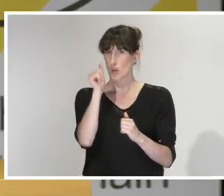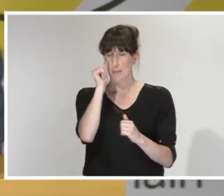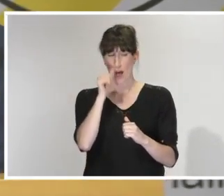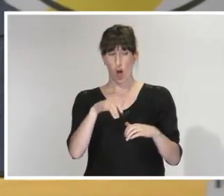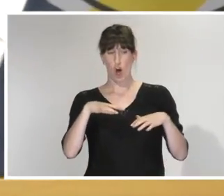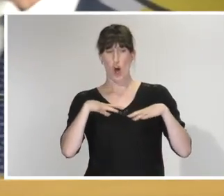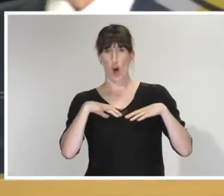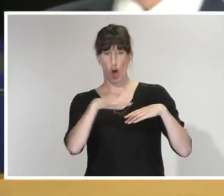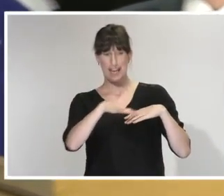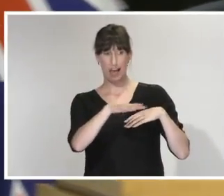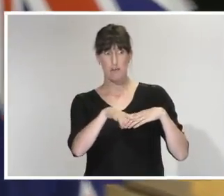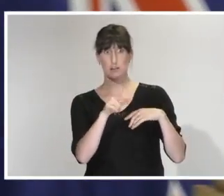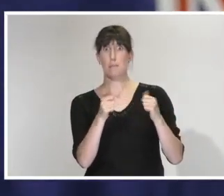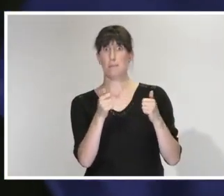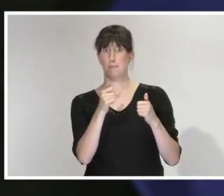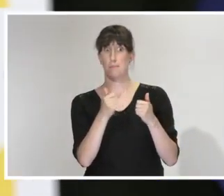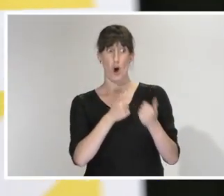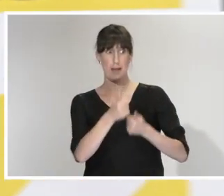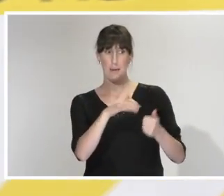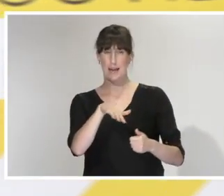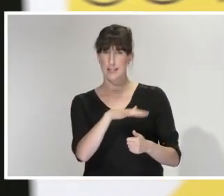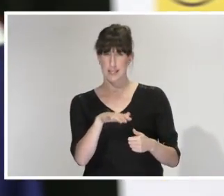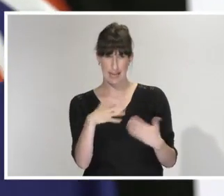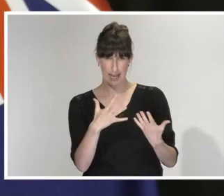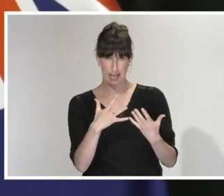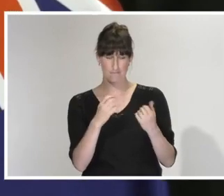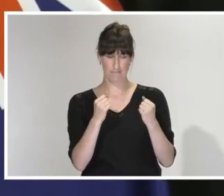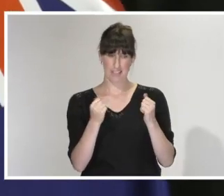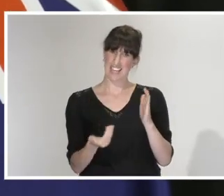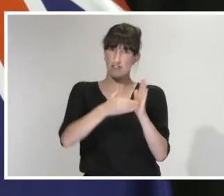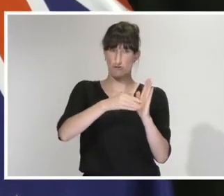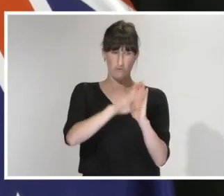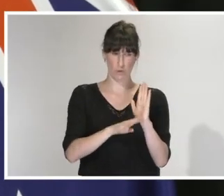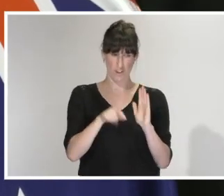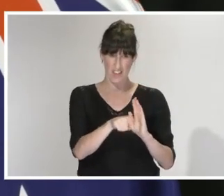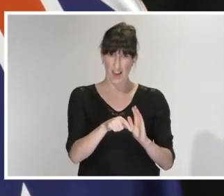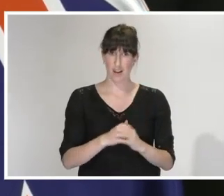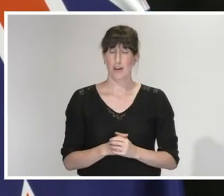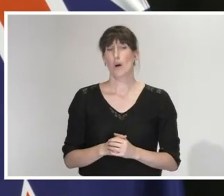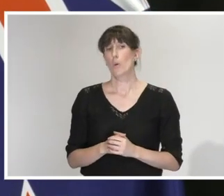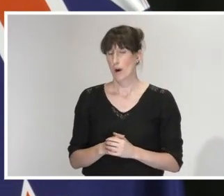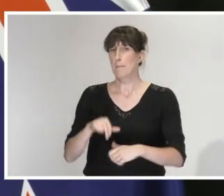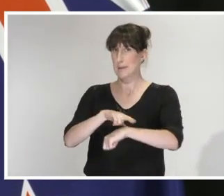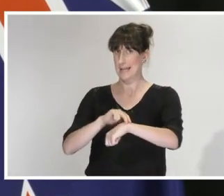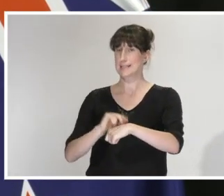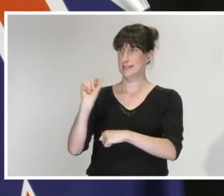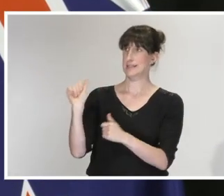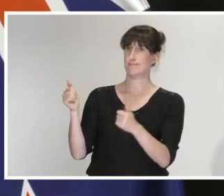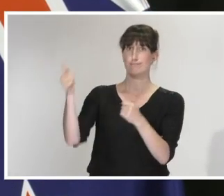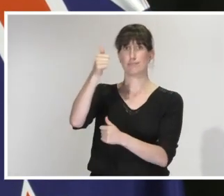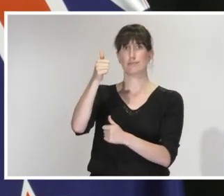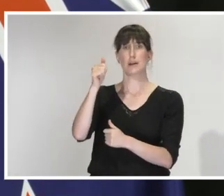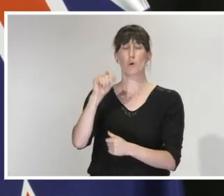hearing more from the Commissioner of Police, Andrew Costa, on this issue. We are aware that